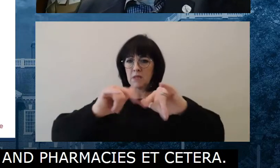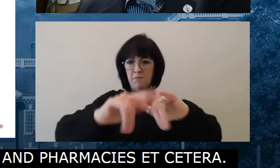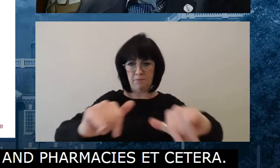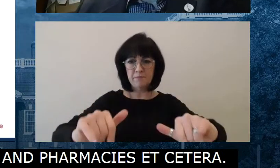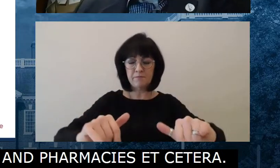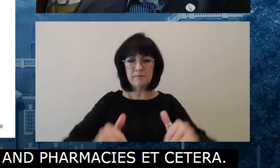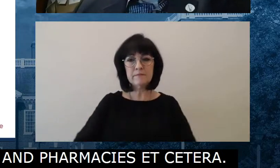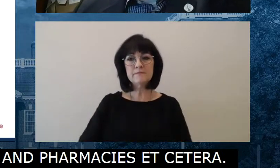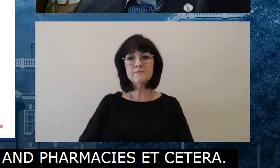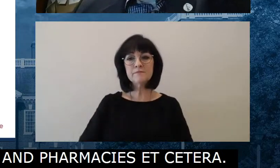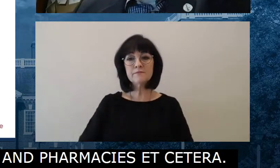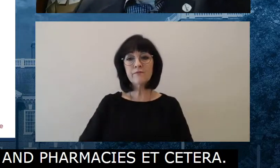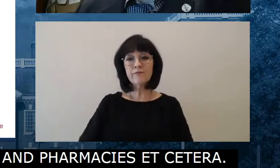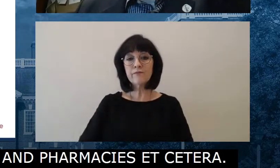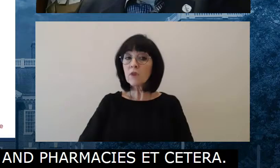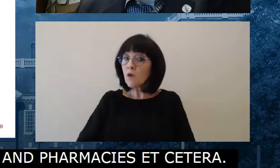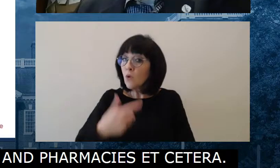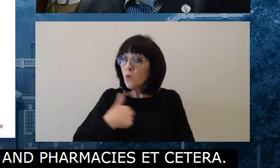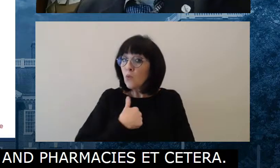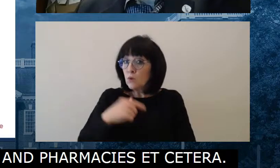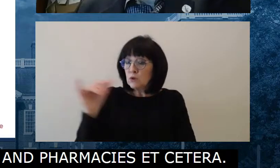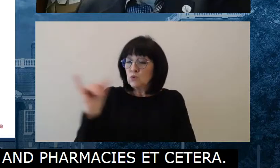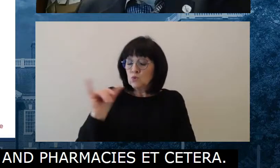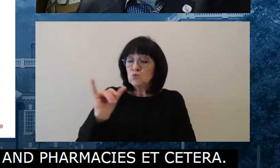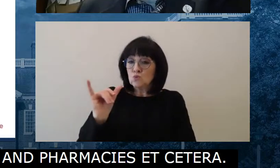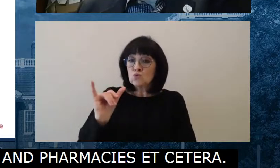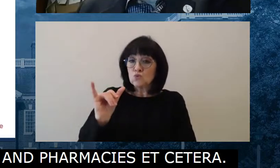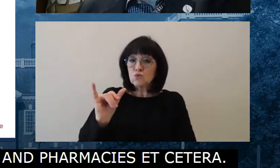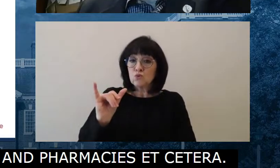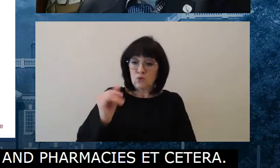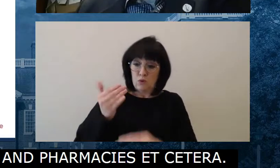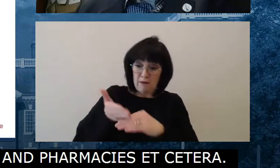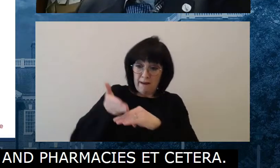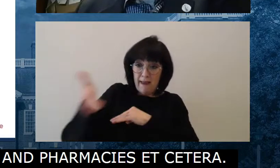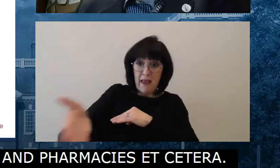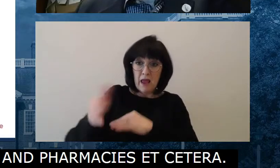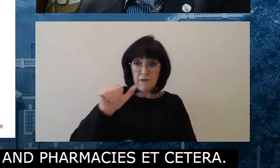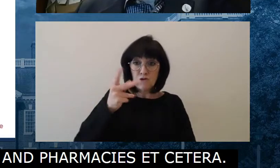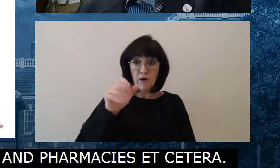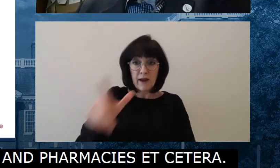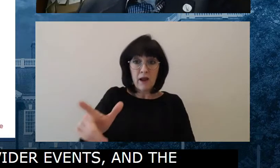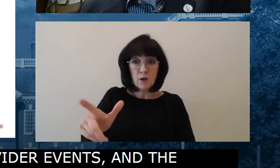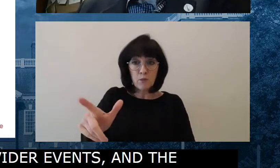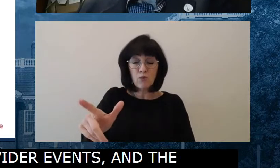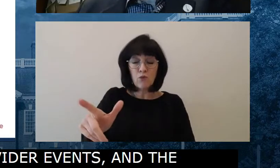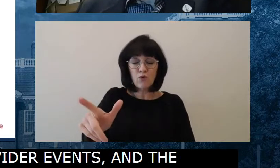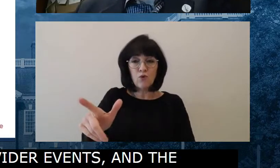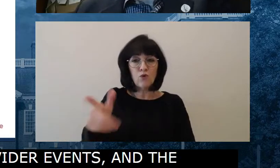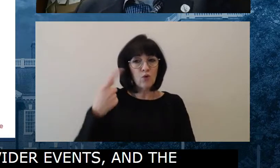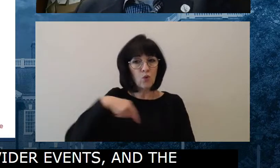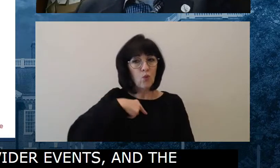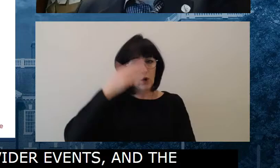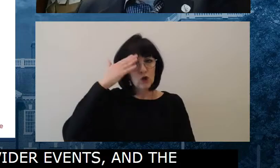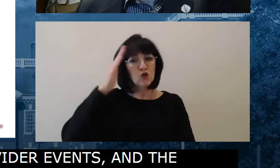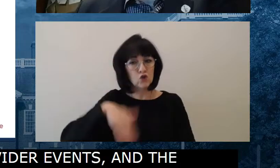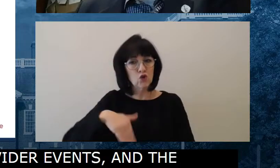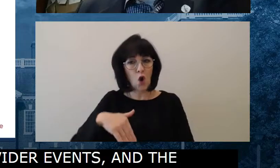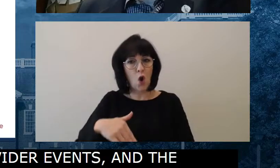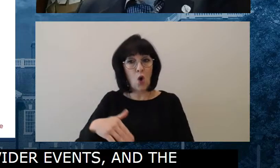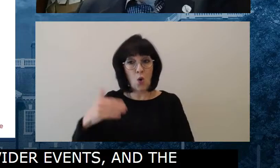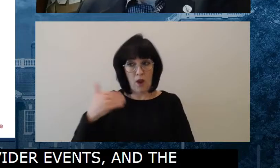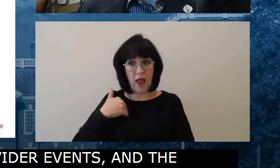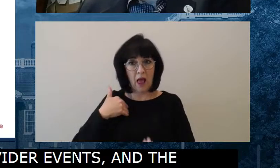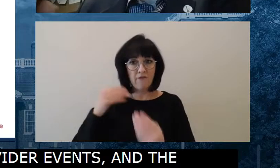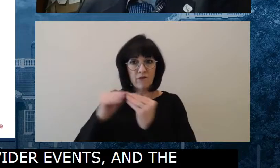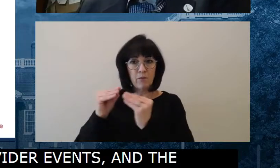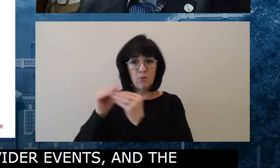Speedway. We're also looking past April as well, when we know we're going to have more vaccine in the state.